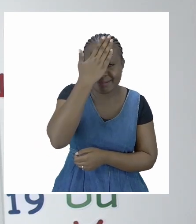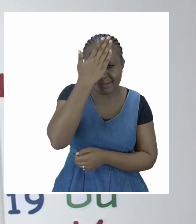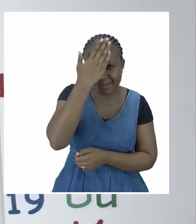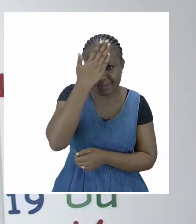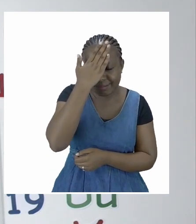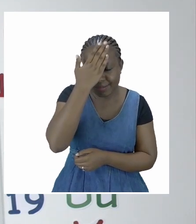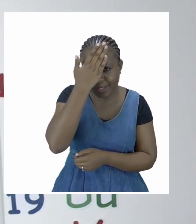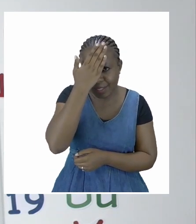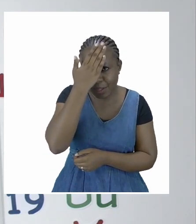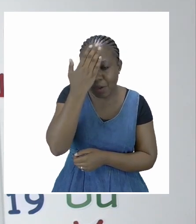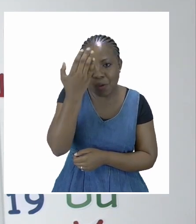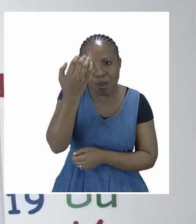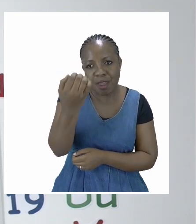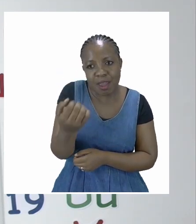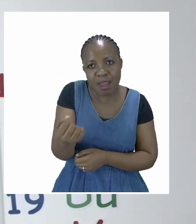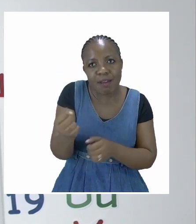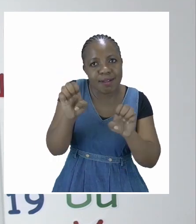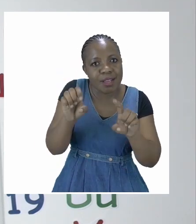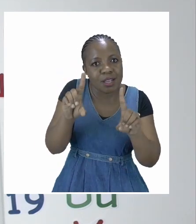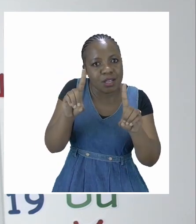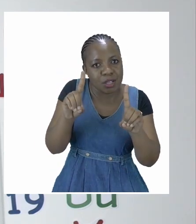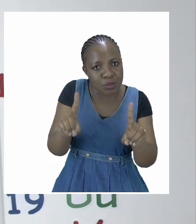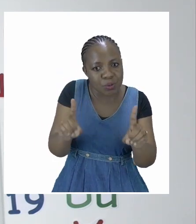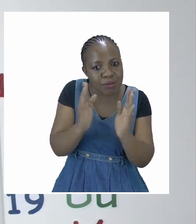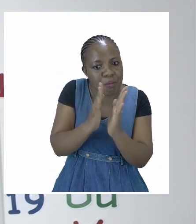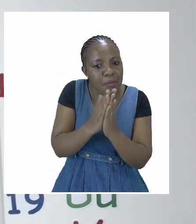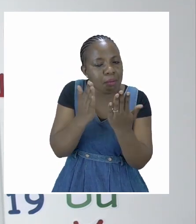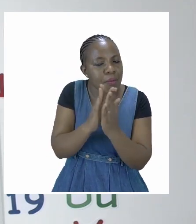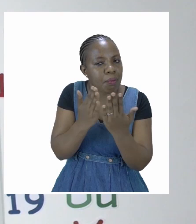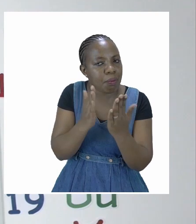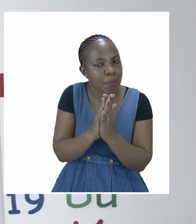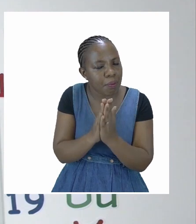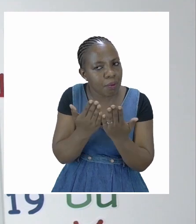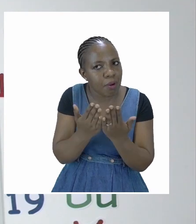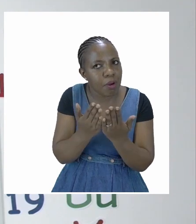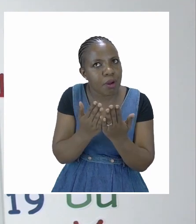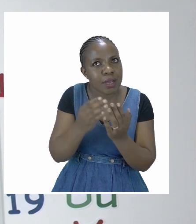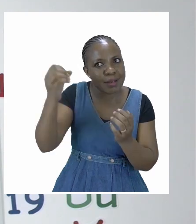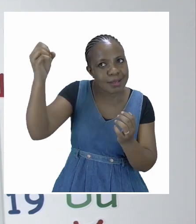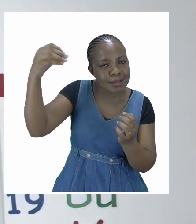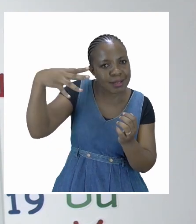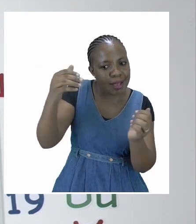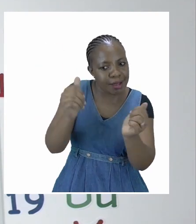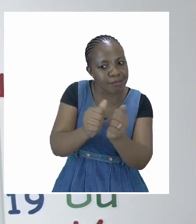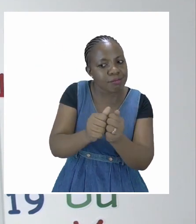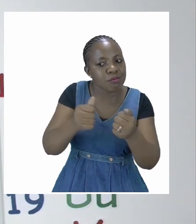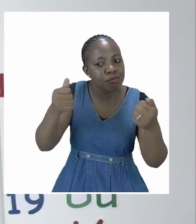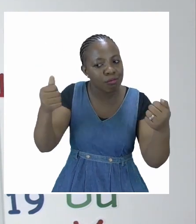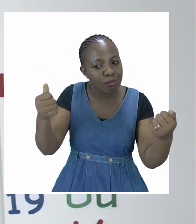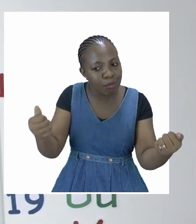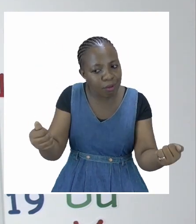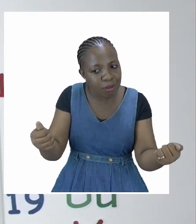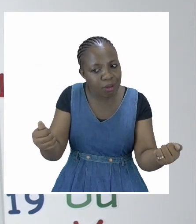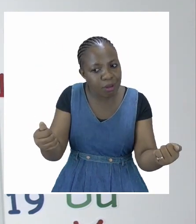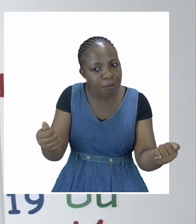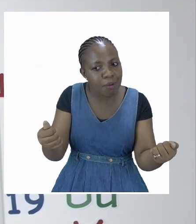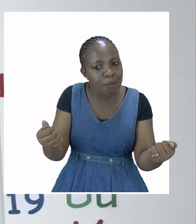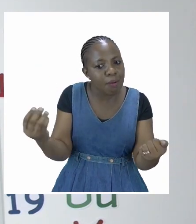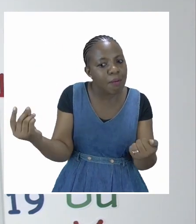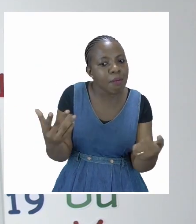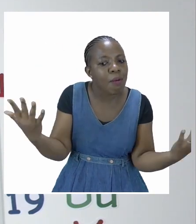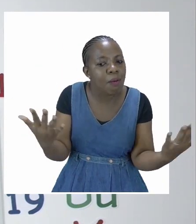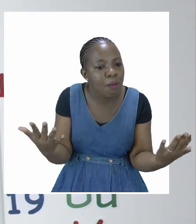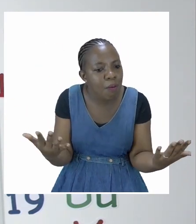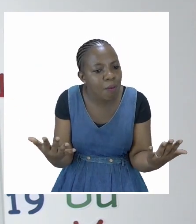booklet in our daily newspaper, street sales, or at your school every Monday